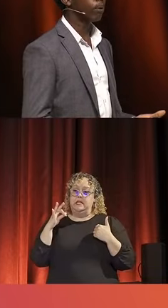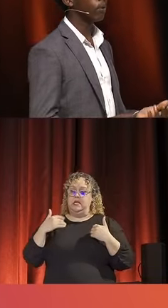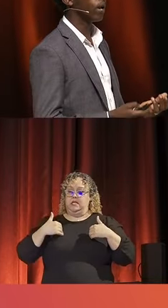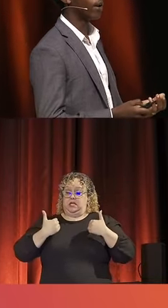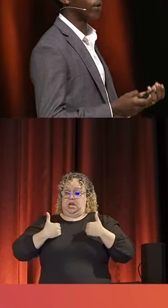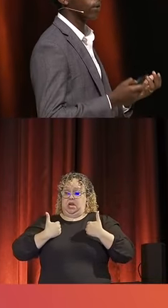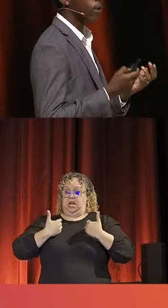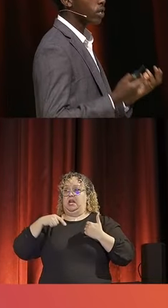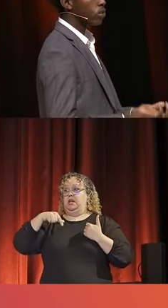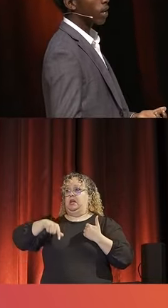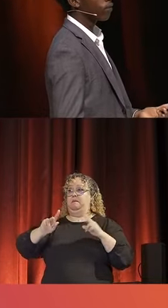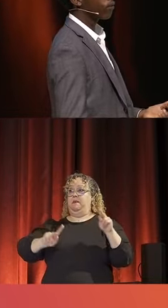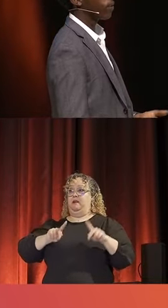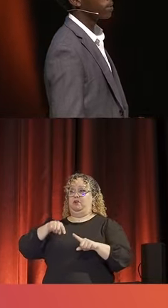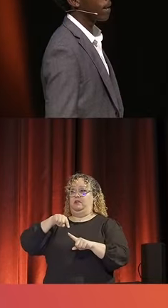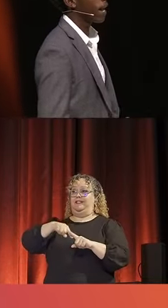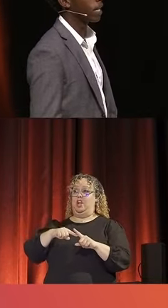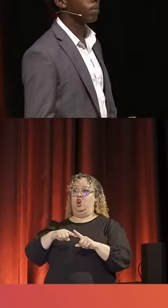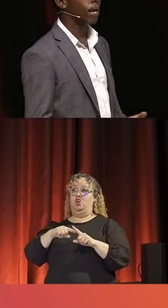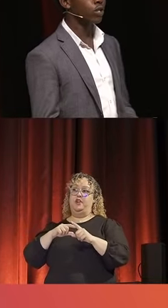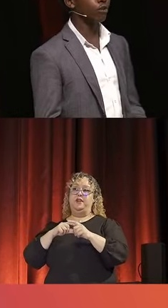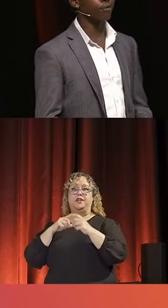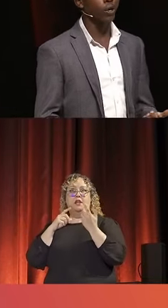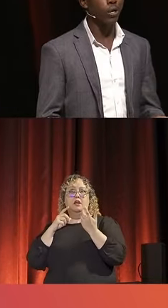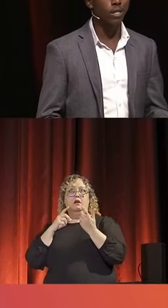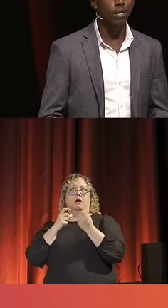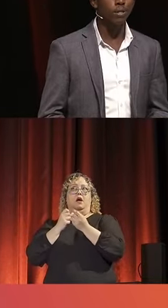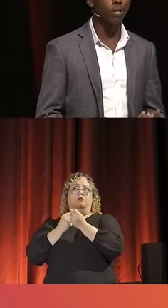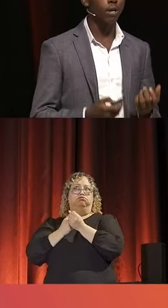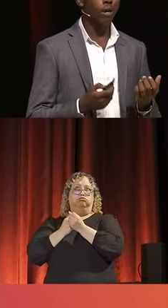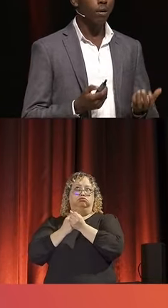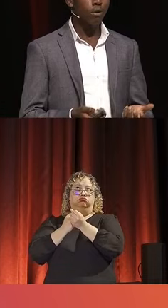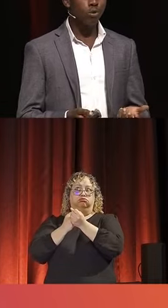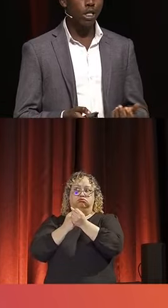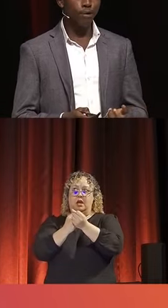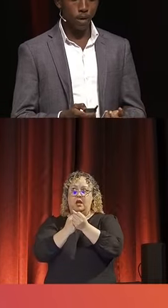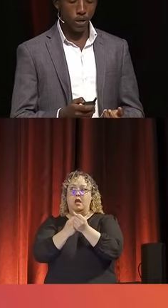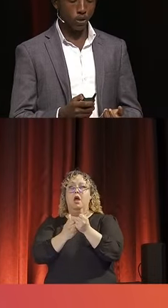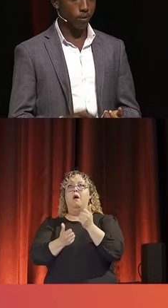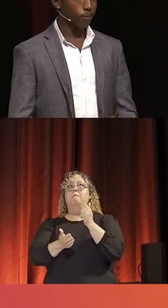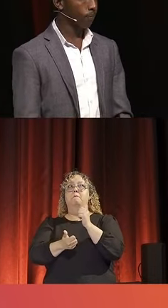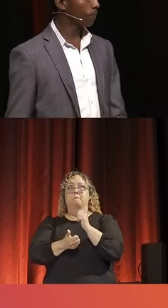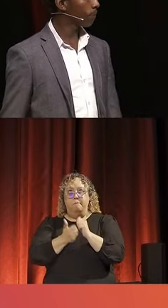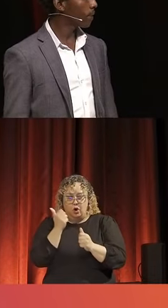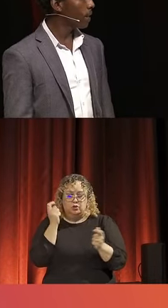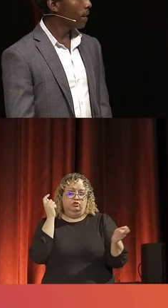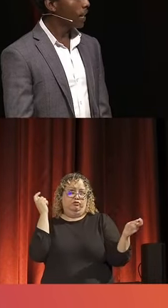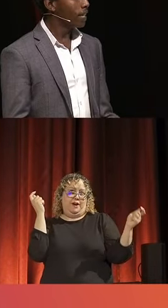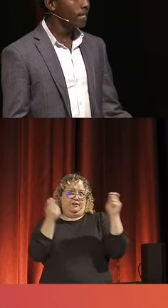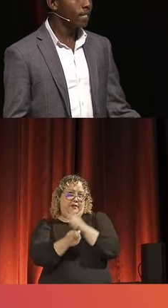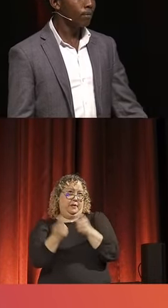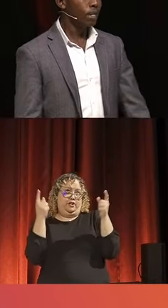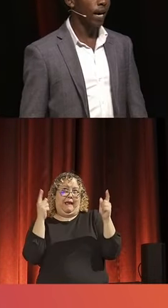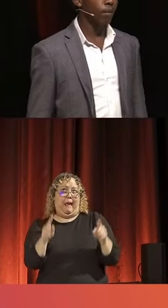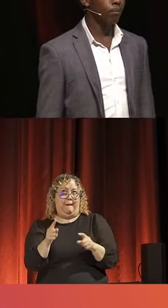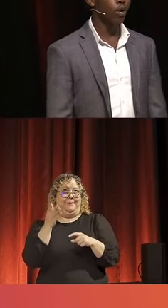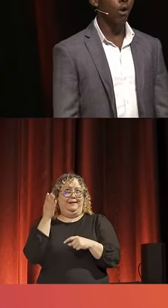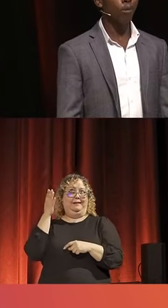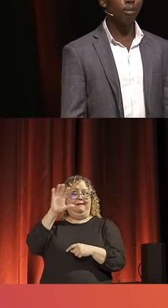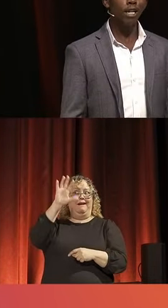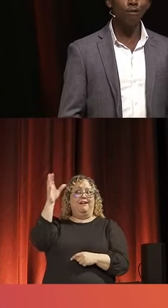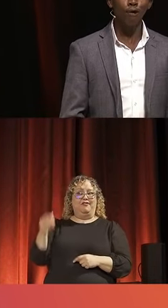Young people are the driving force behind much of the continent's transformation. In this same